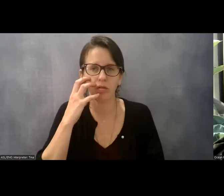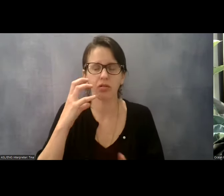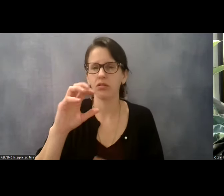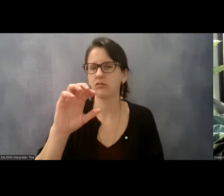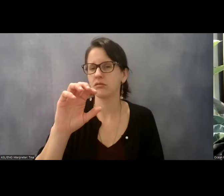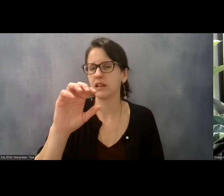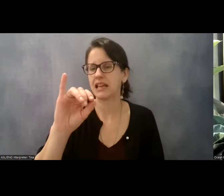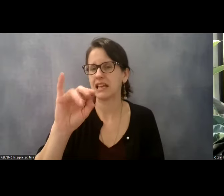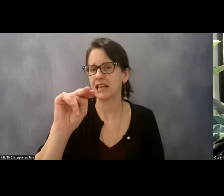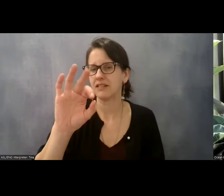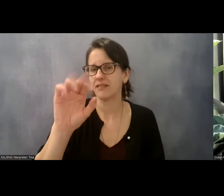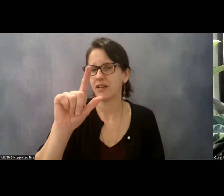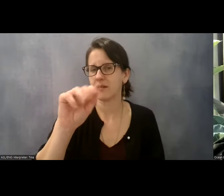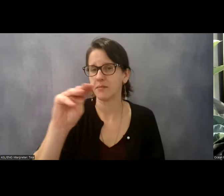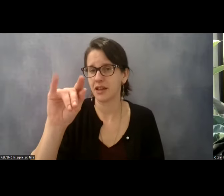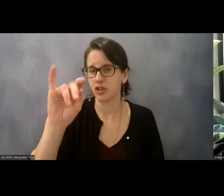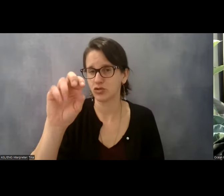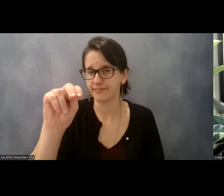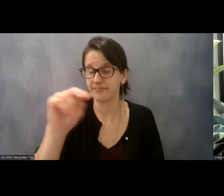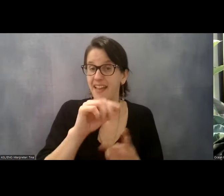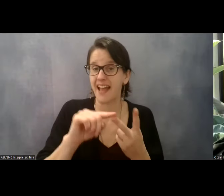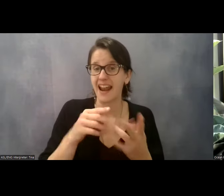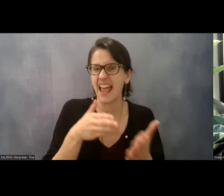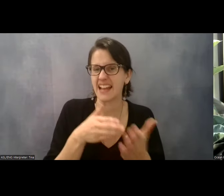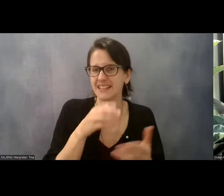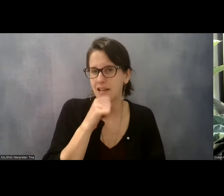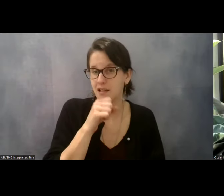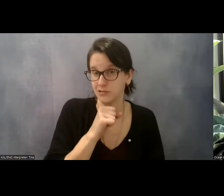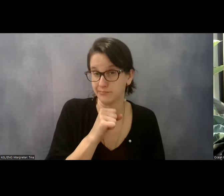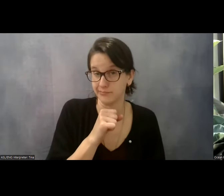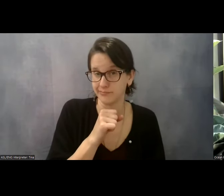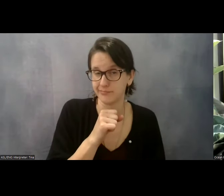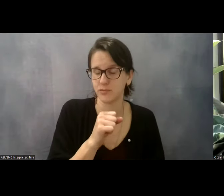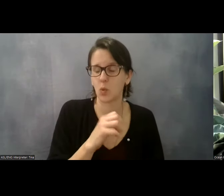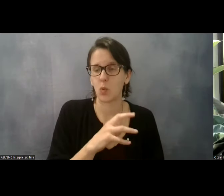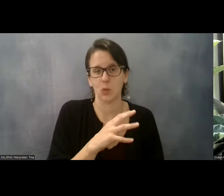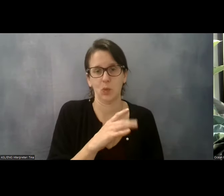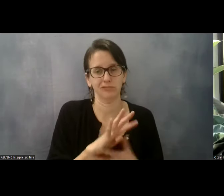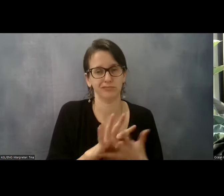have anti-aging effects. So, a lot to love about alliums. And by the way,